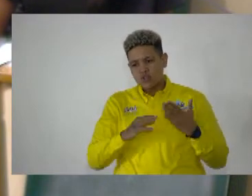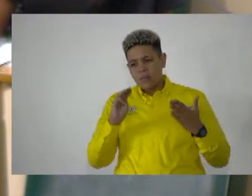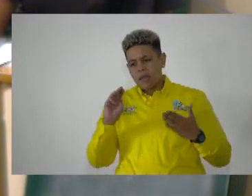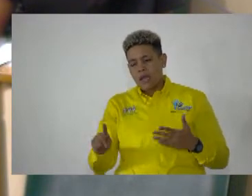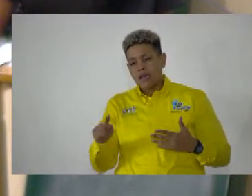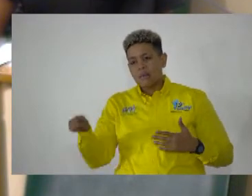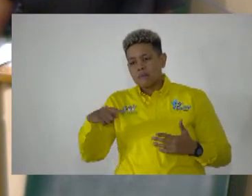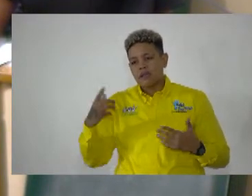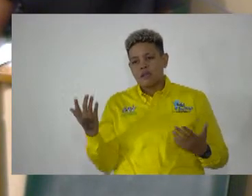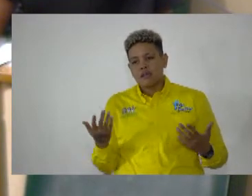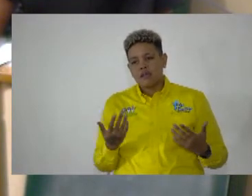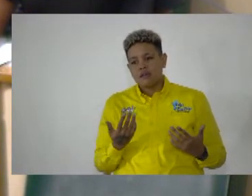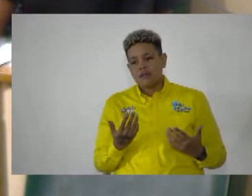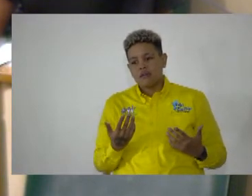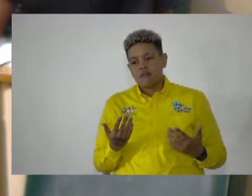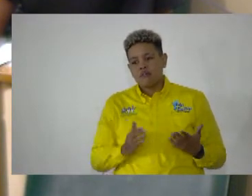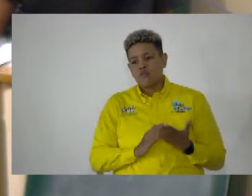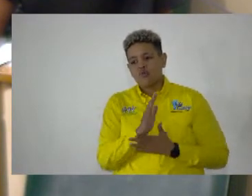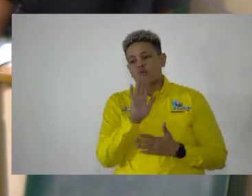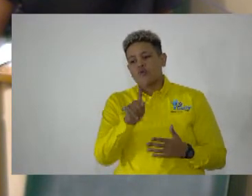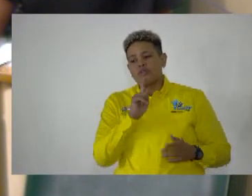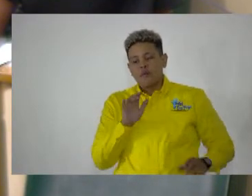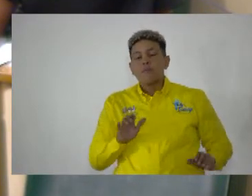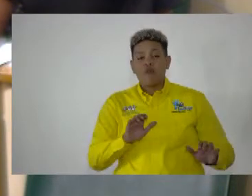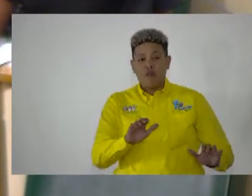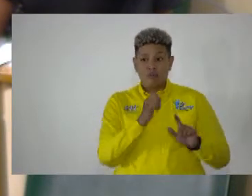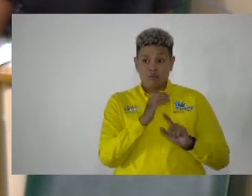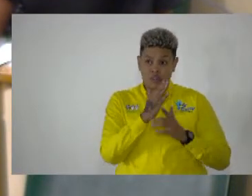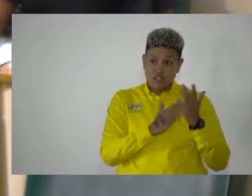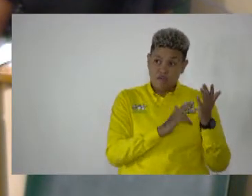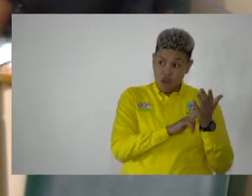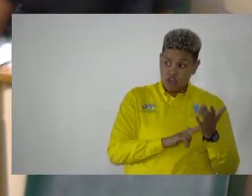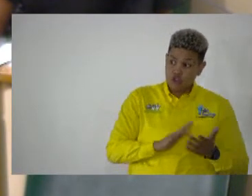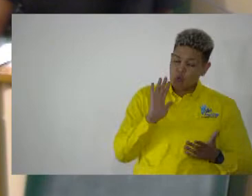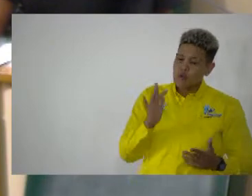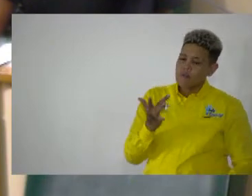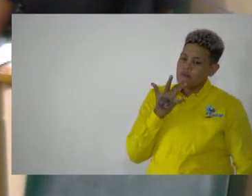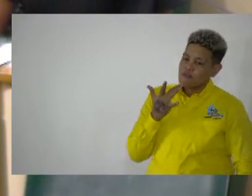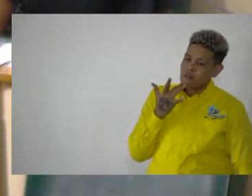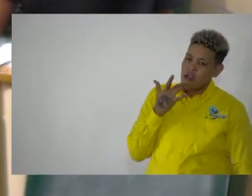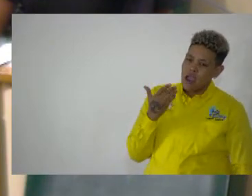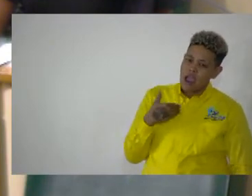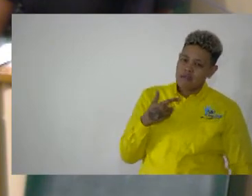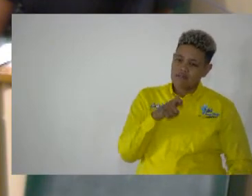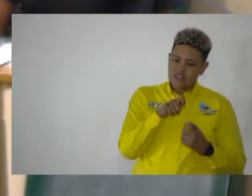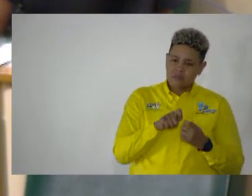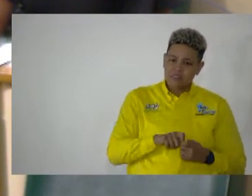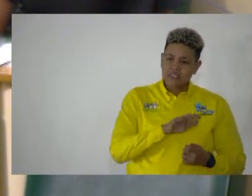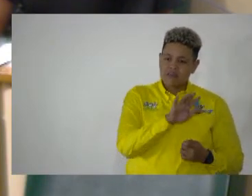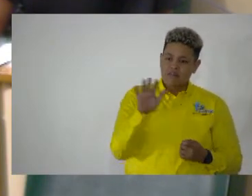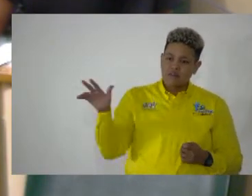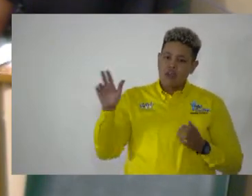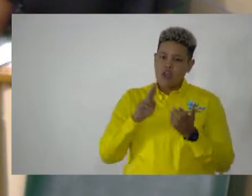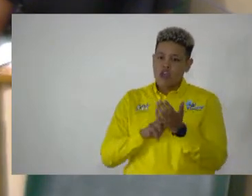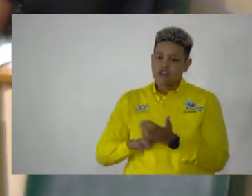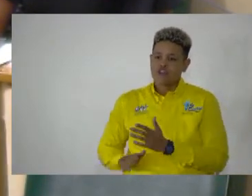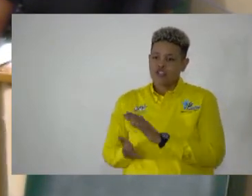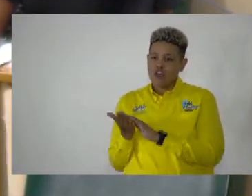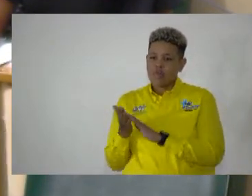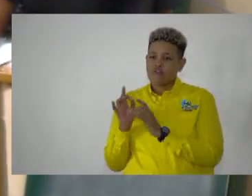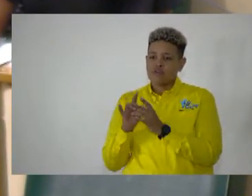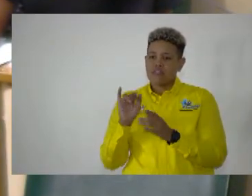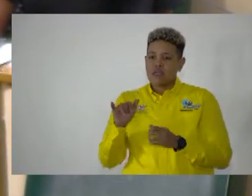MPs, by virtue of the performance of some contractors, would prefer to have particular contractors operate in their